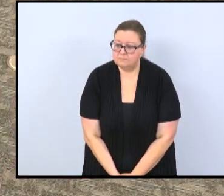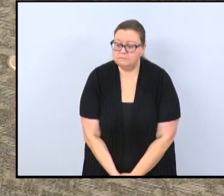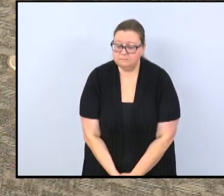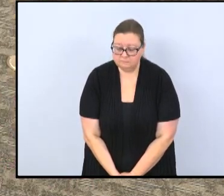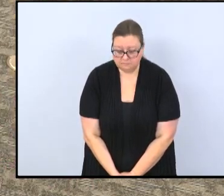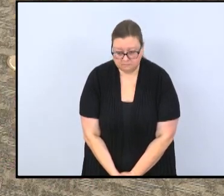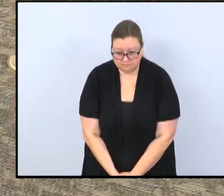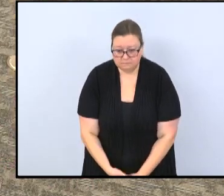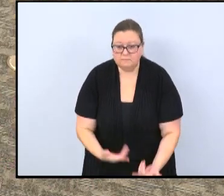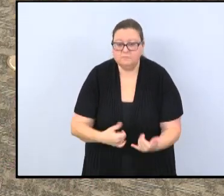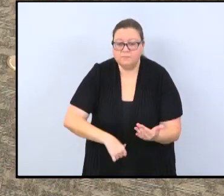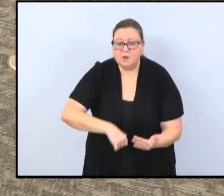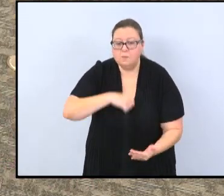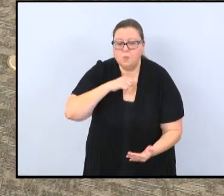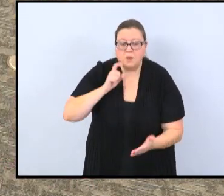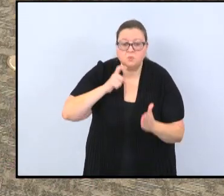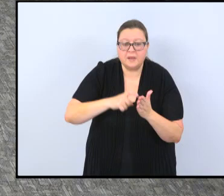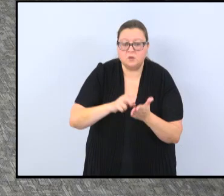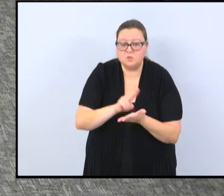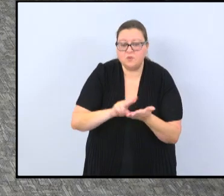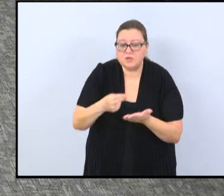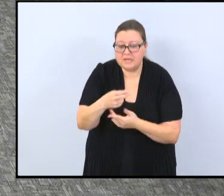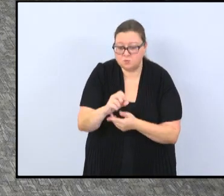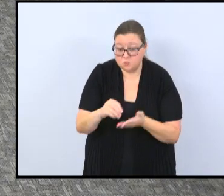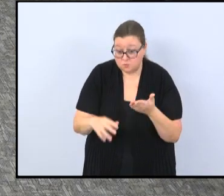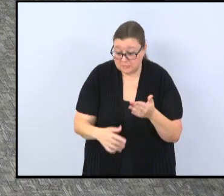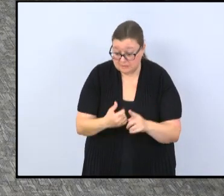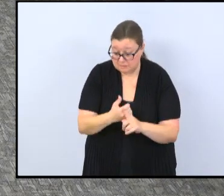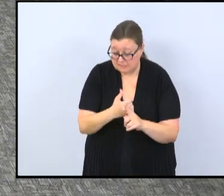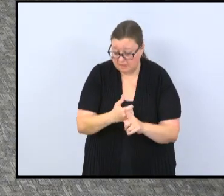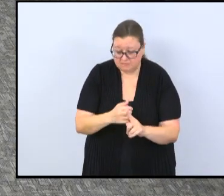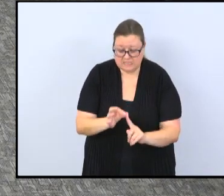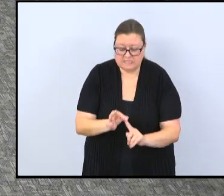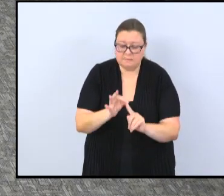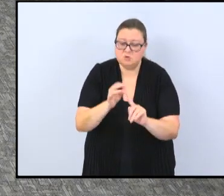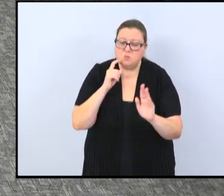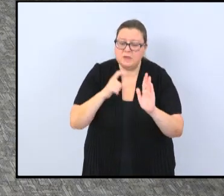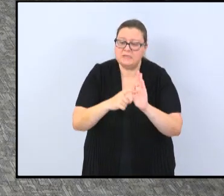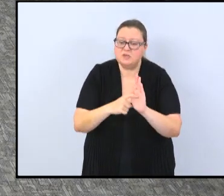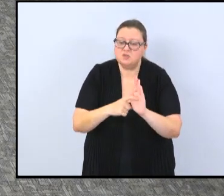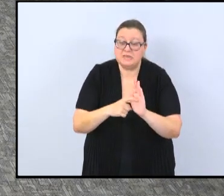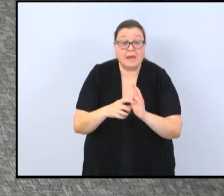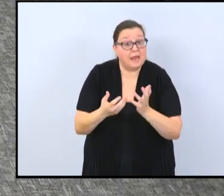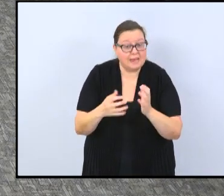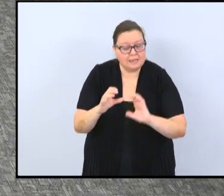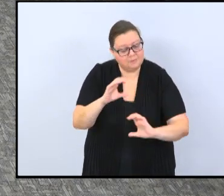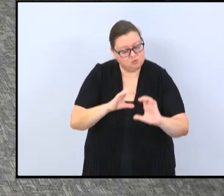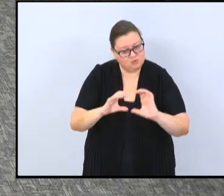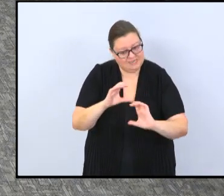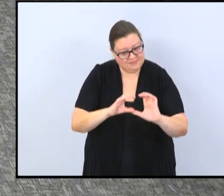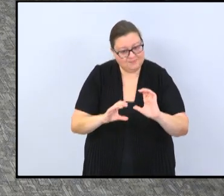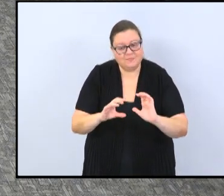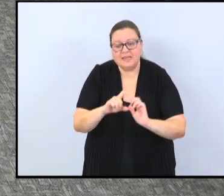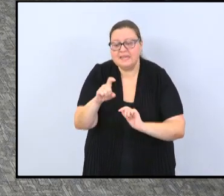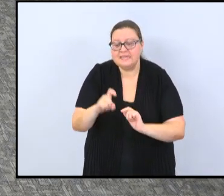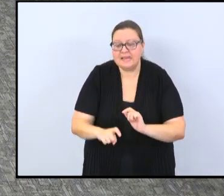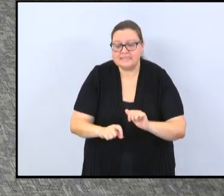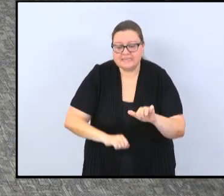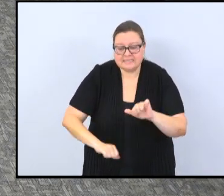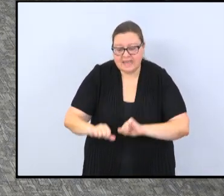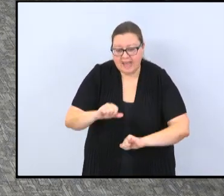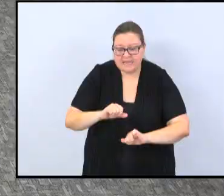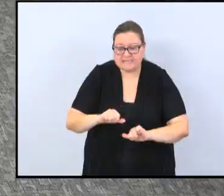We're proud to recognize University High School students who earned special recognition in the chemistry category at the Texas Science